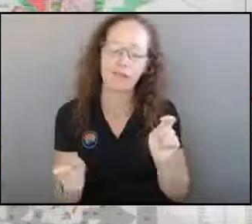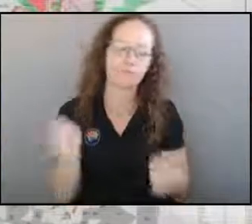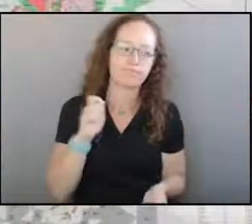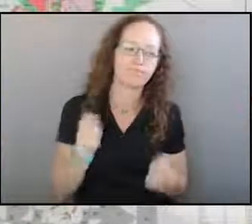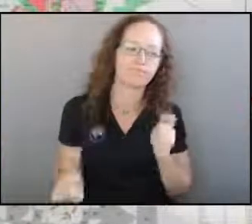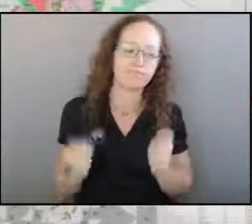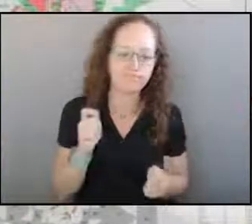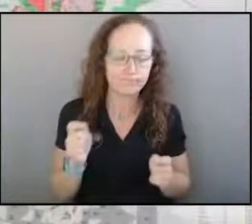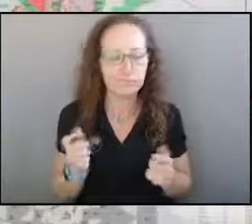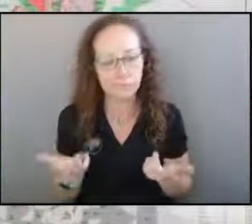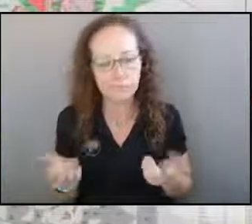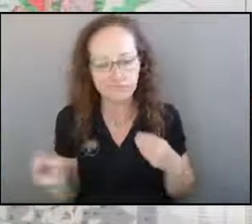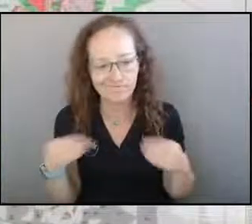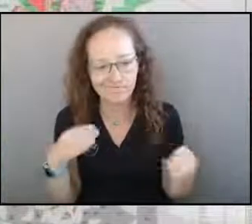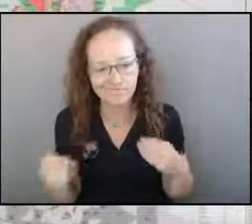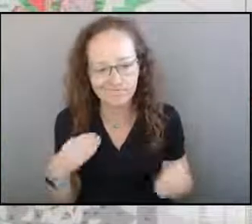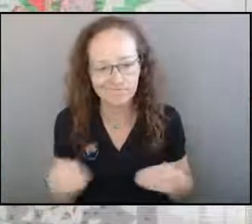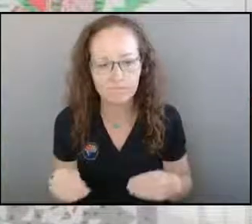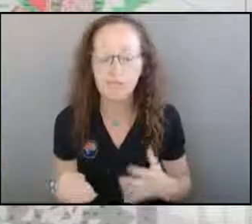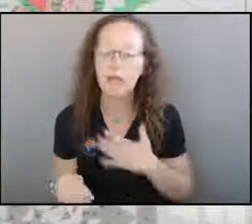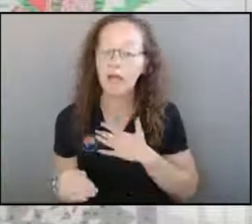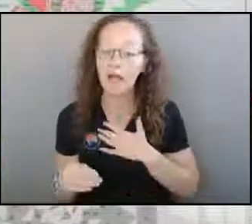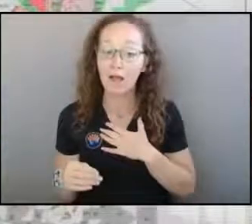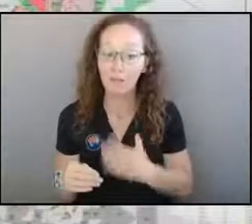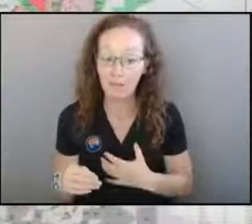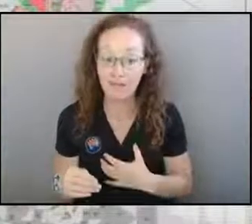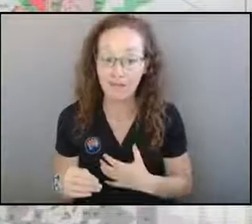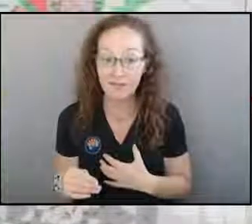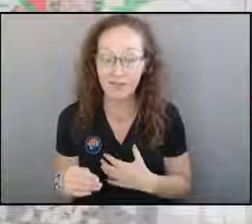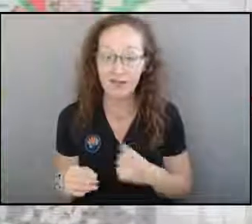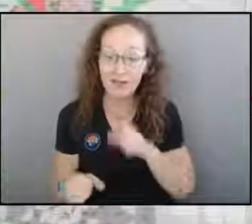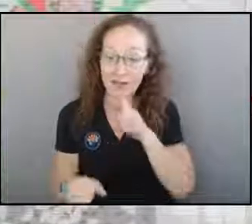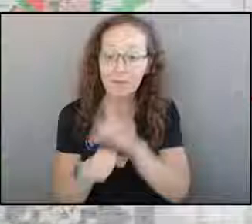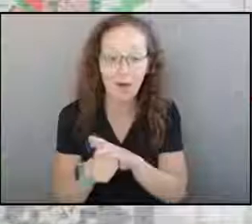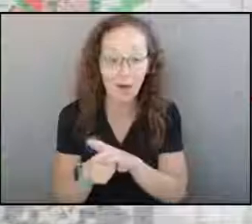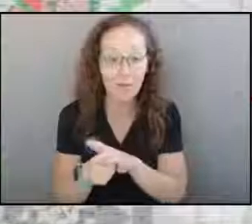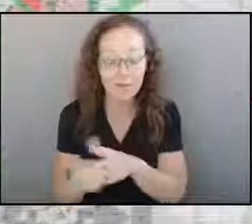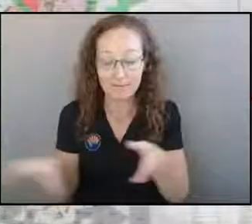wish I could say that it wouldn't go down into the canyon, but